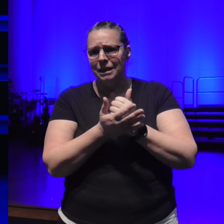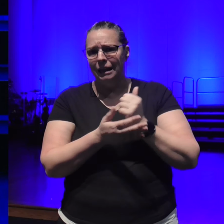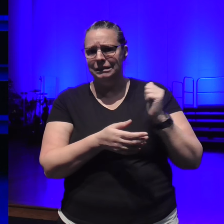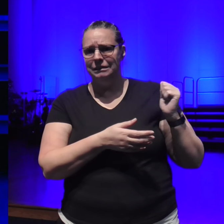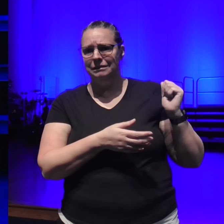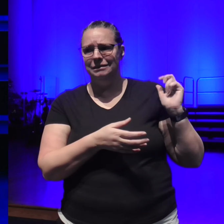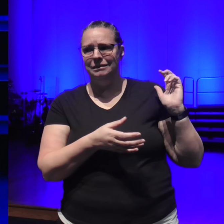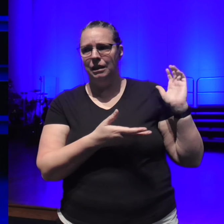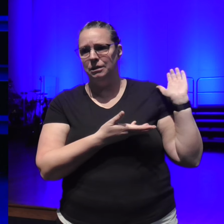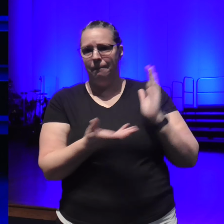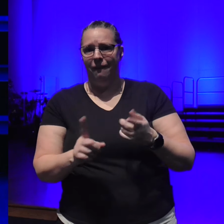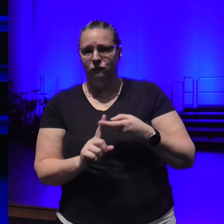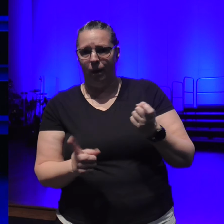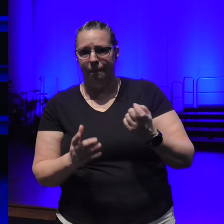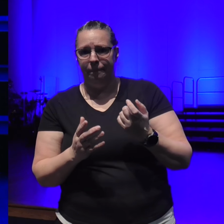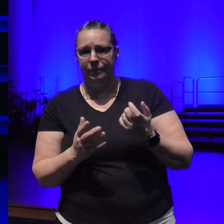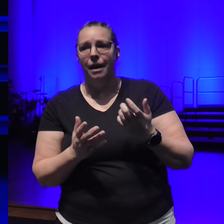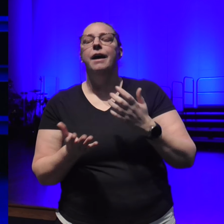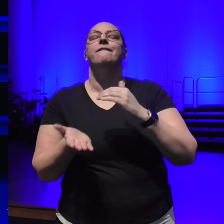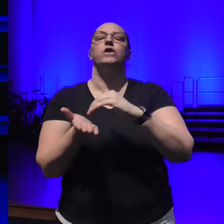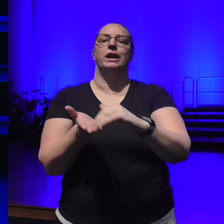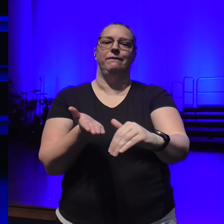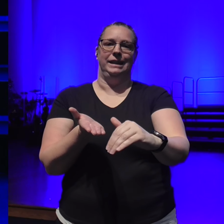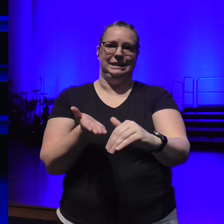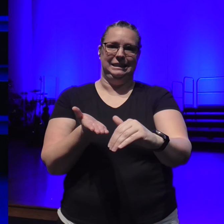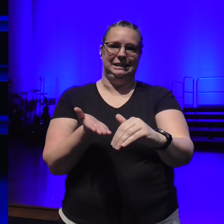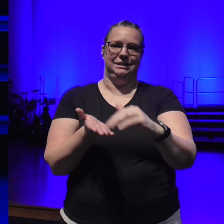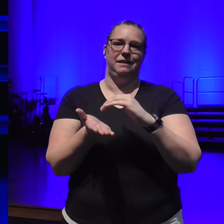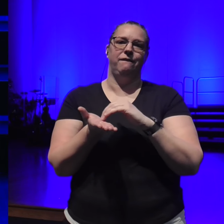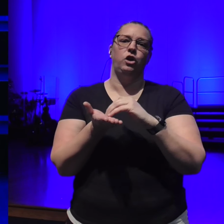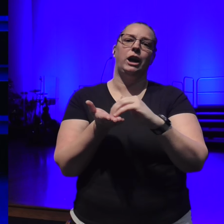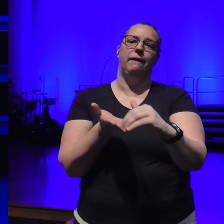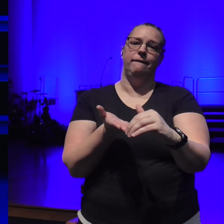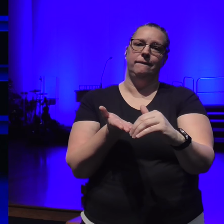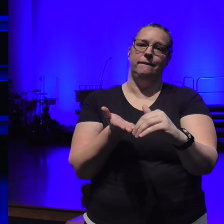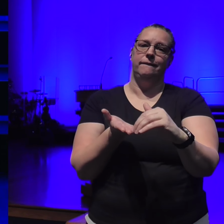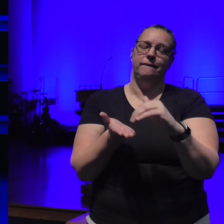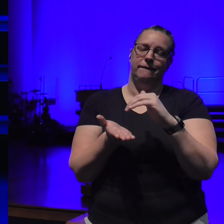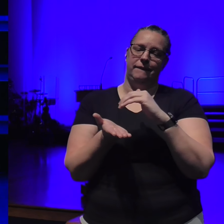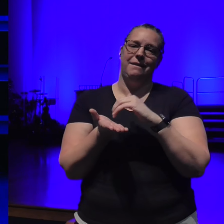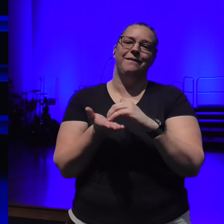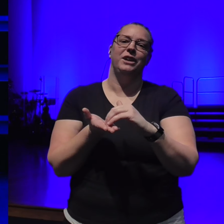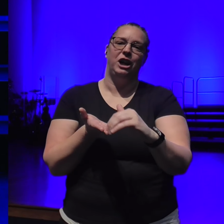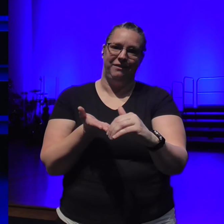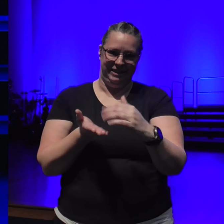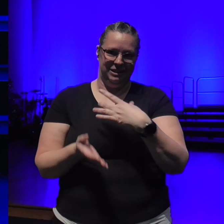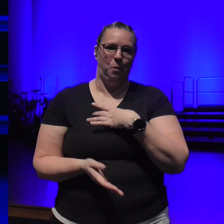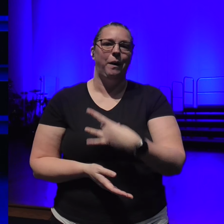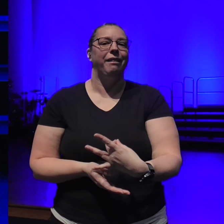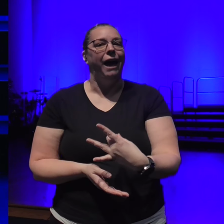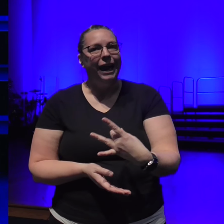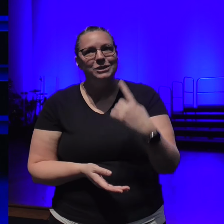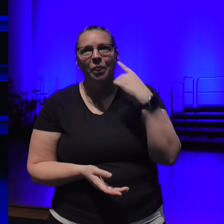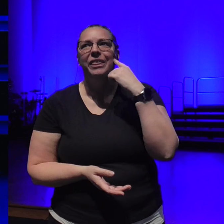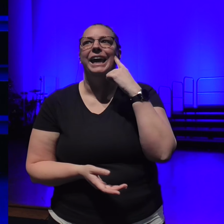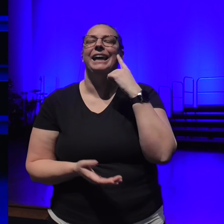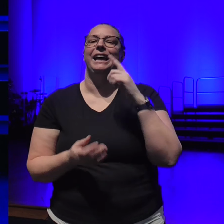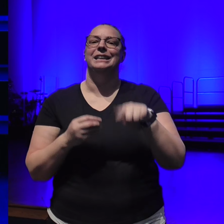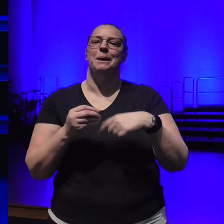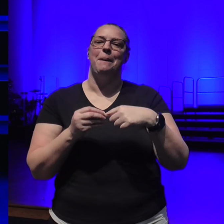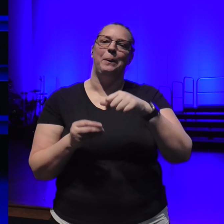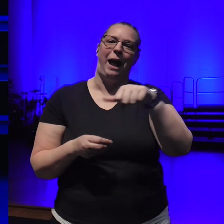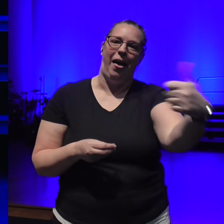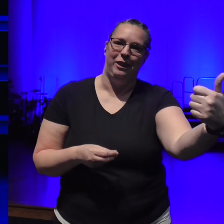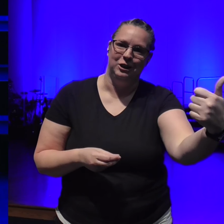Anybody? It's forgiveness. Forgiveness. We like to think that forgiveness is about other